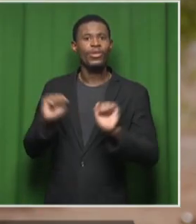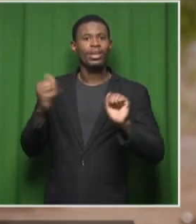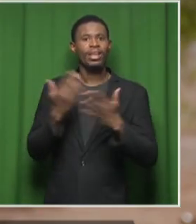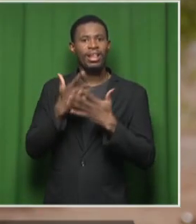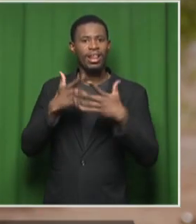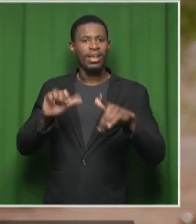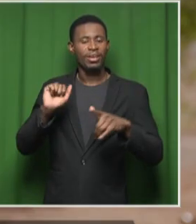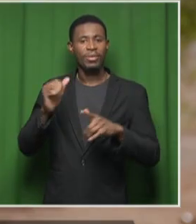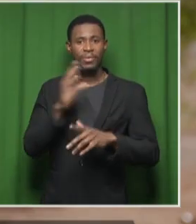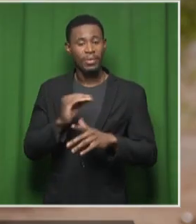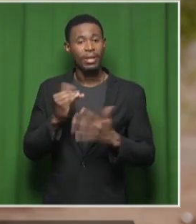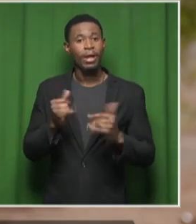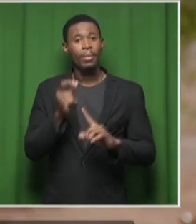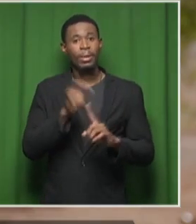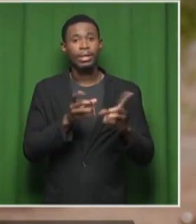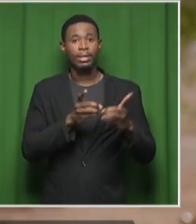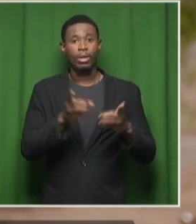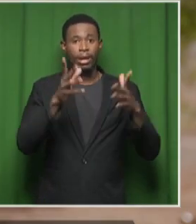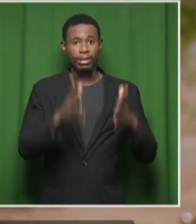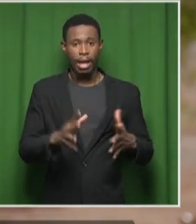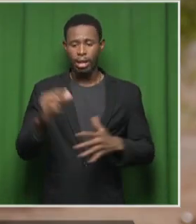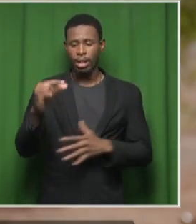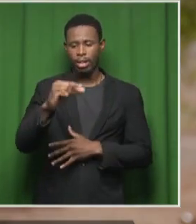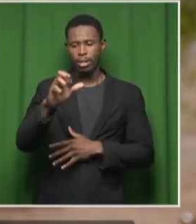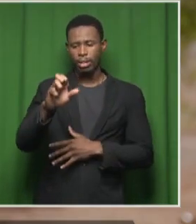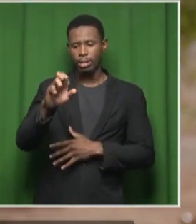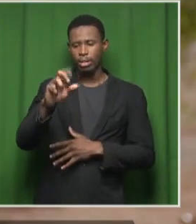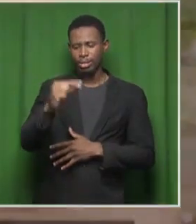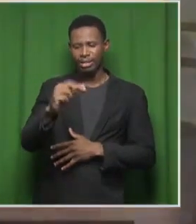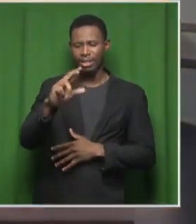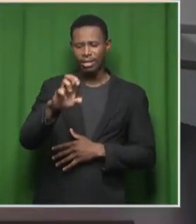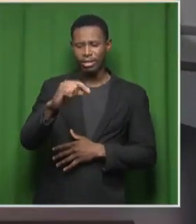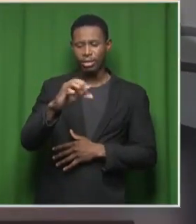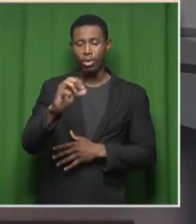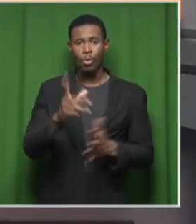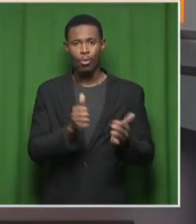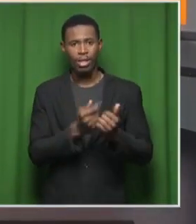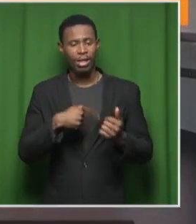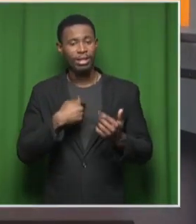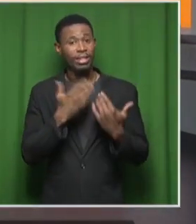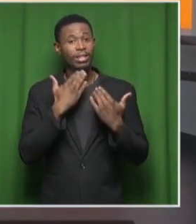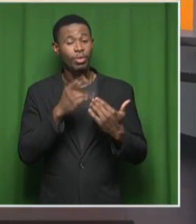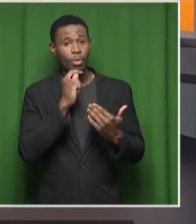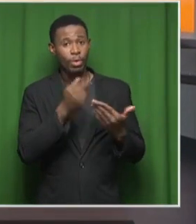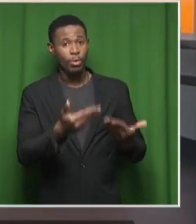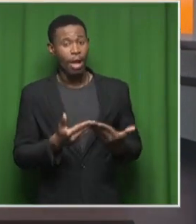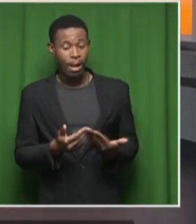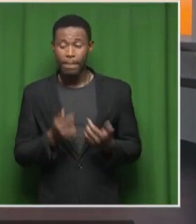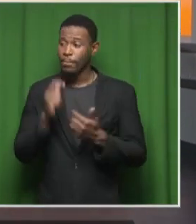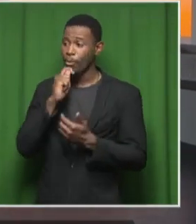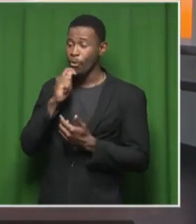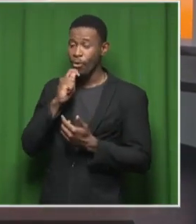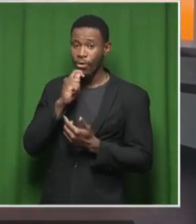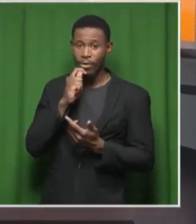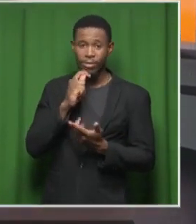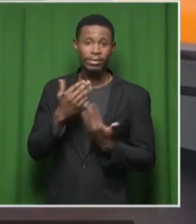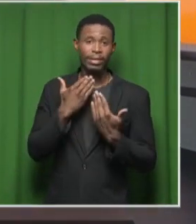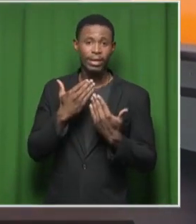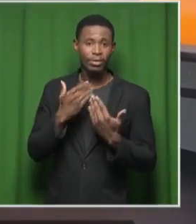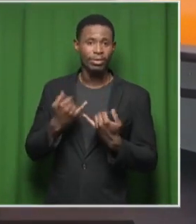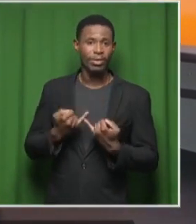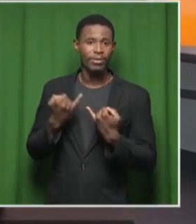the director of the documentary. Greg, a very good morning. Thanks for joining us. Welcome. Morning, Simpiwe, and good morning to the viewers at home as